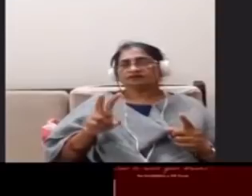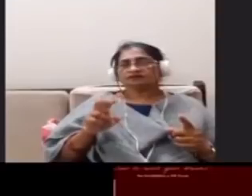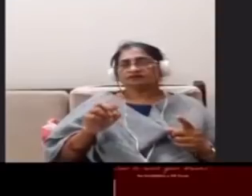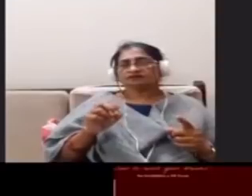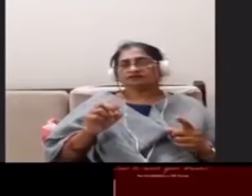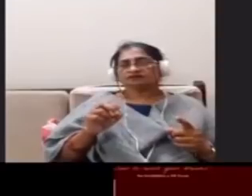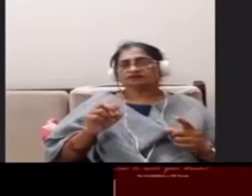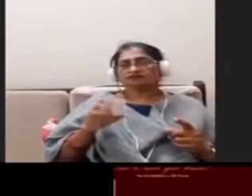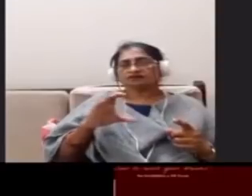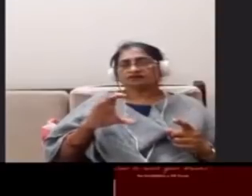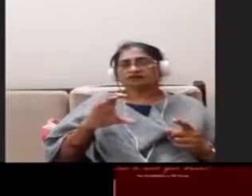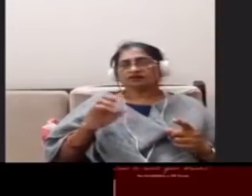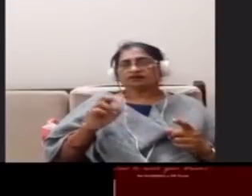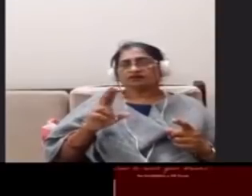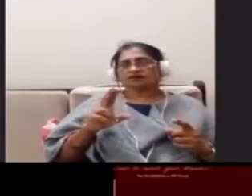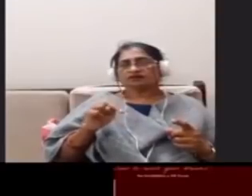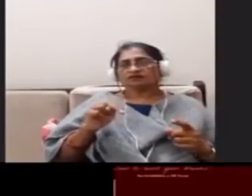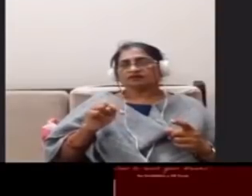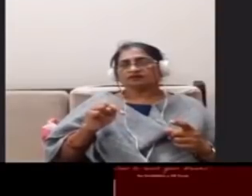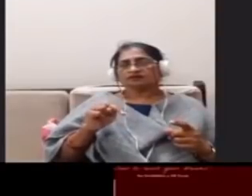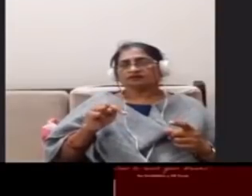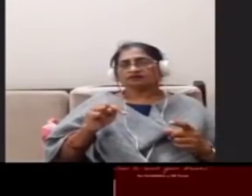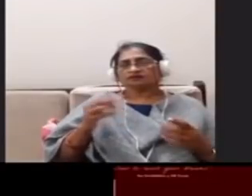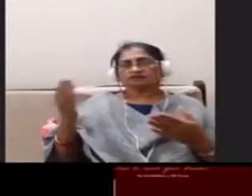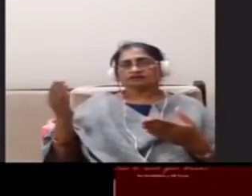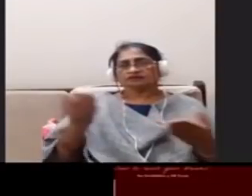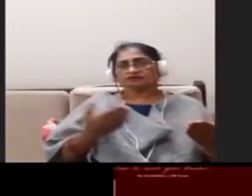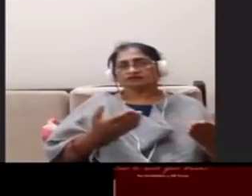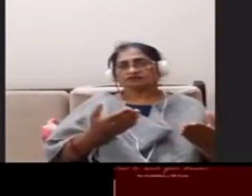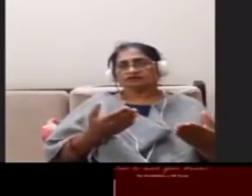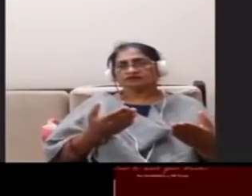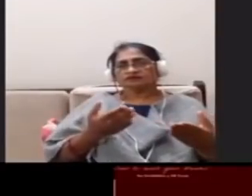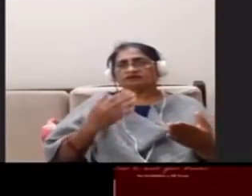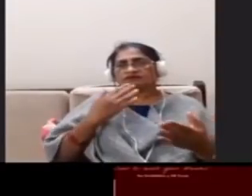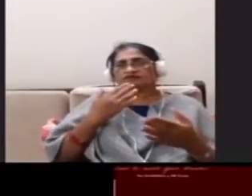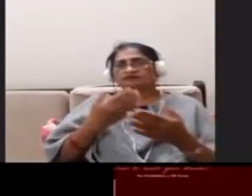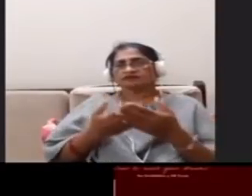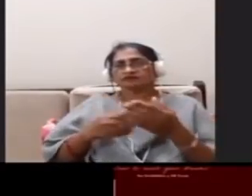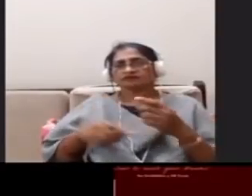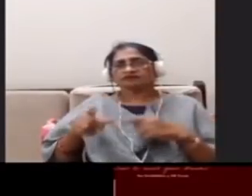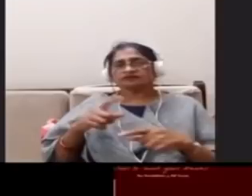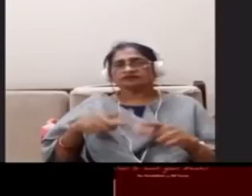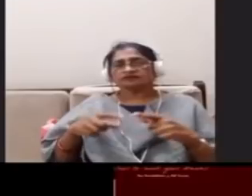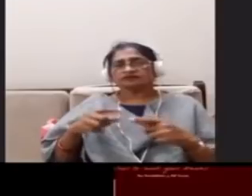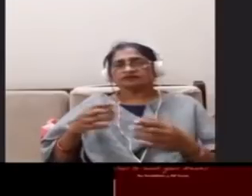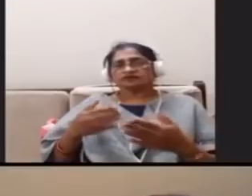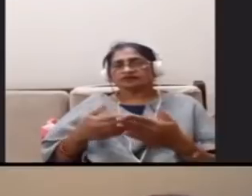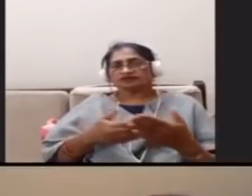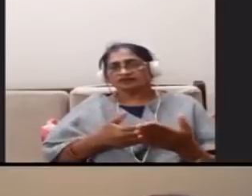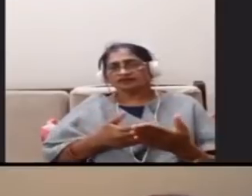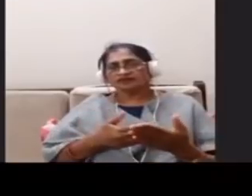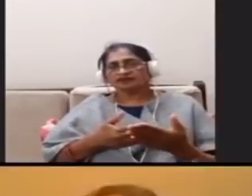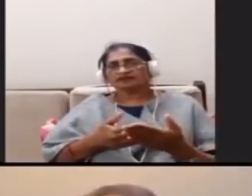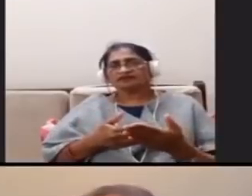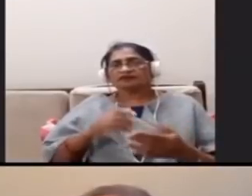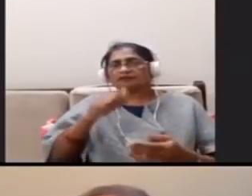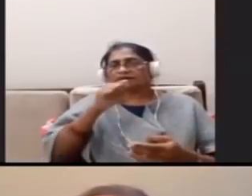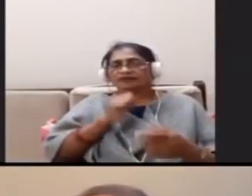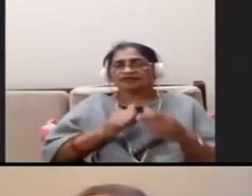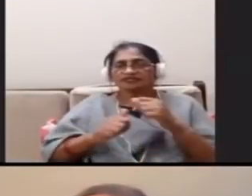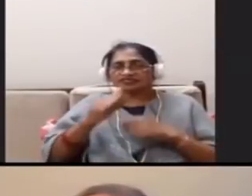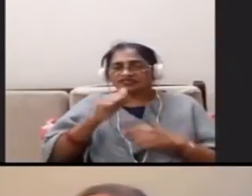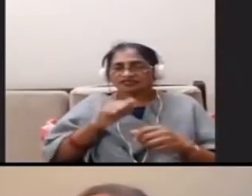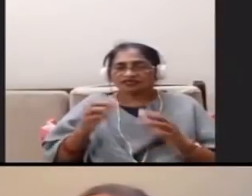Council Member Tony Trembley, welcome. And thank you so much for signing in very early and patiently waiting. You know,